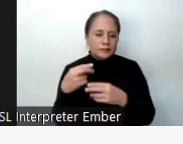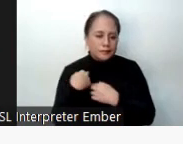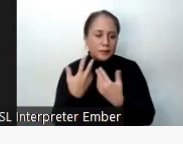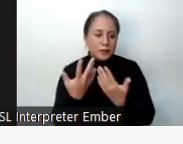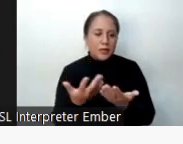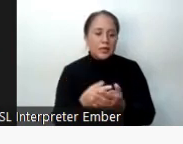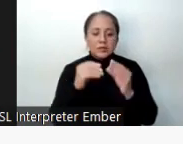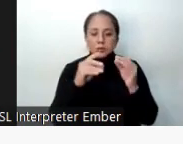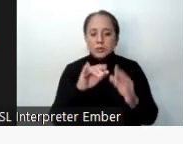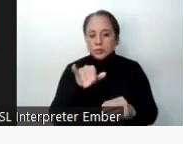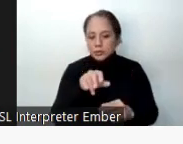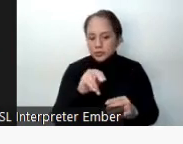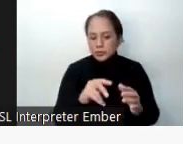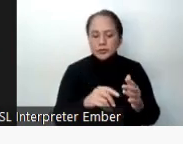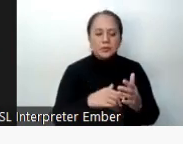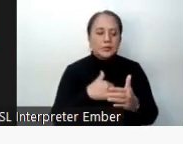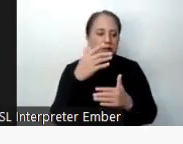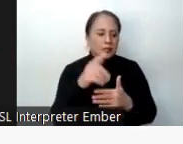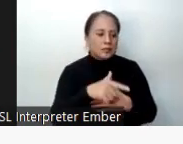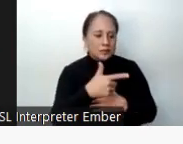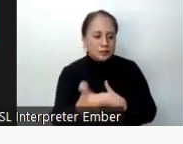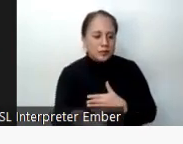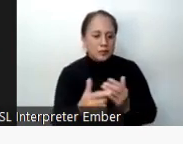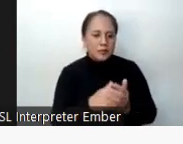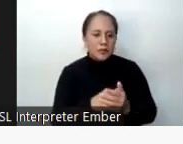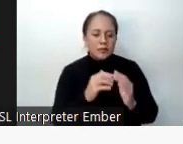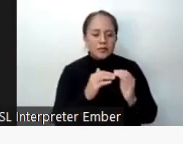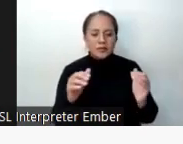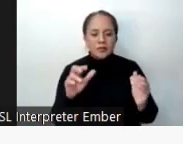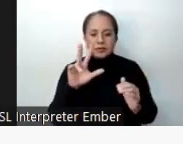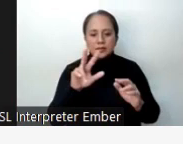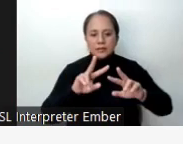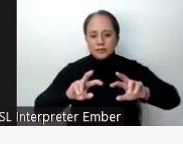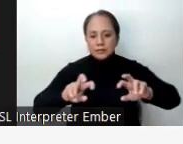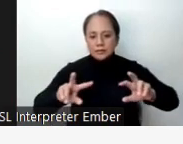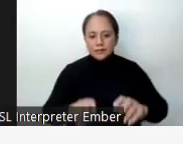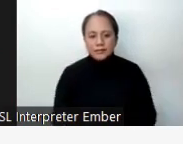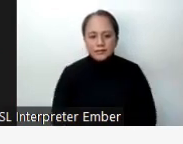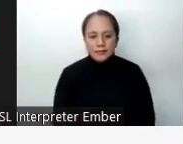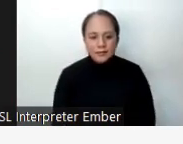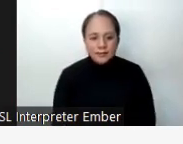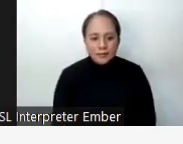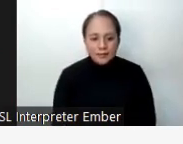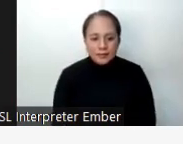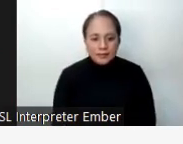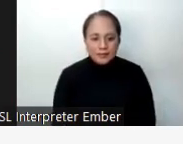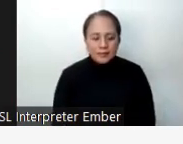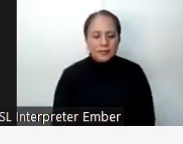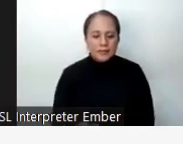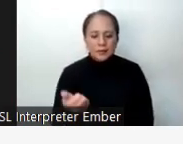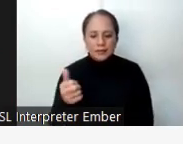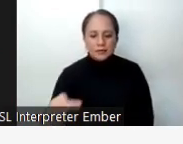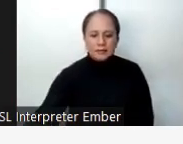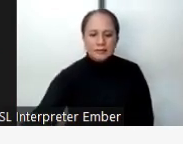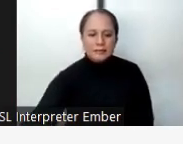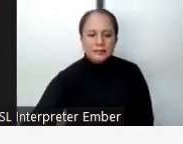Teacher Jen will discuss the next step, which is the Phase 3 analysis. Good day, everyone.